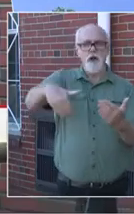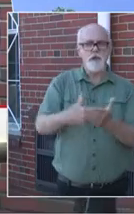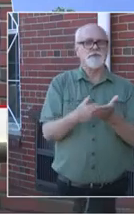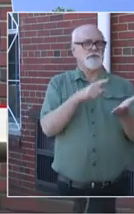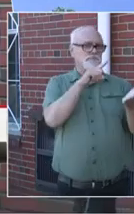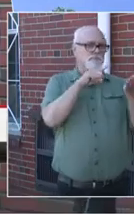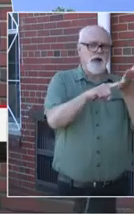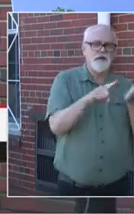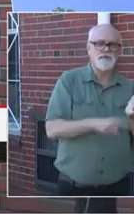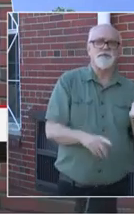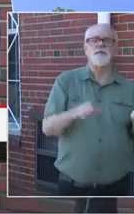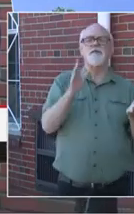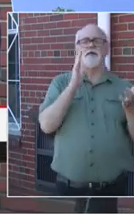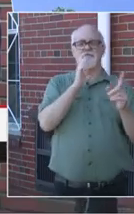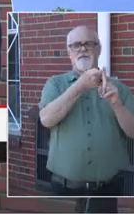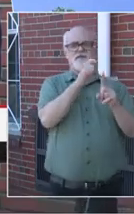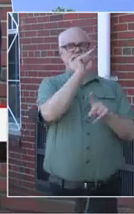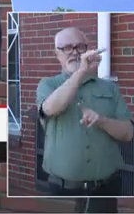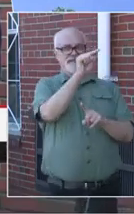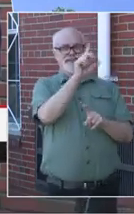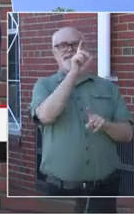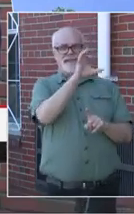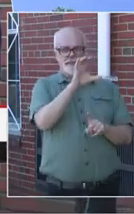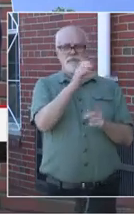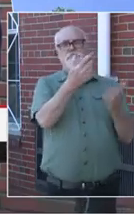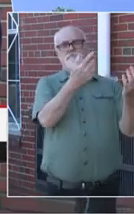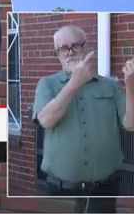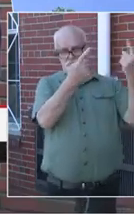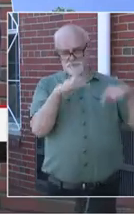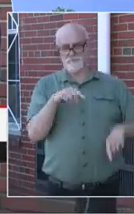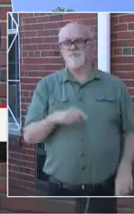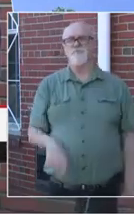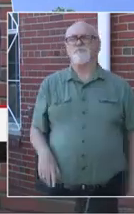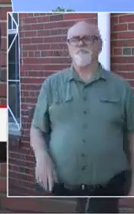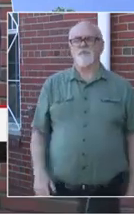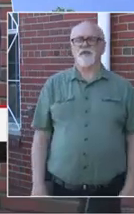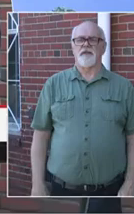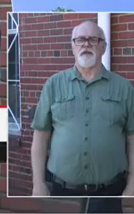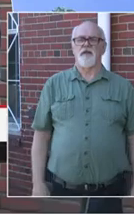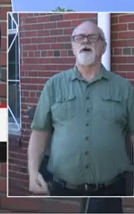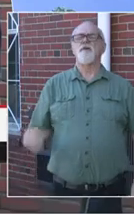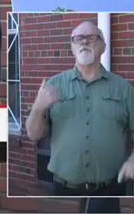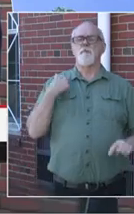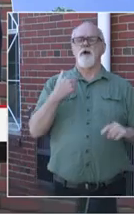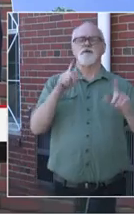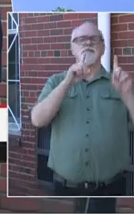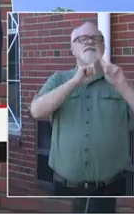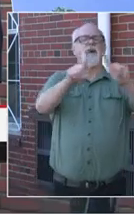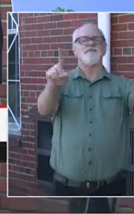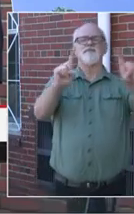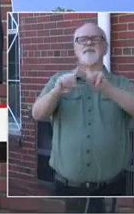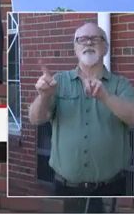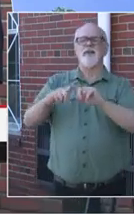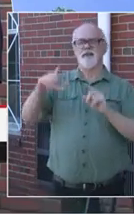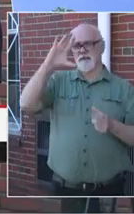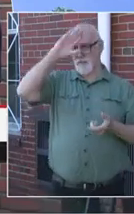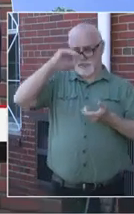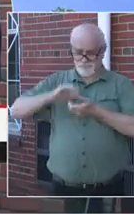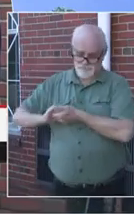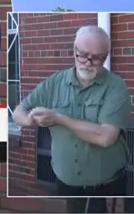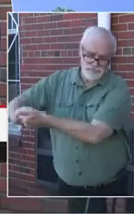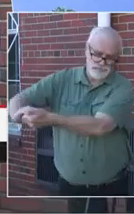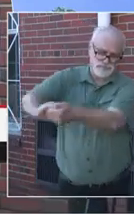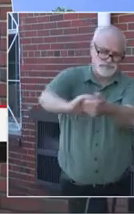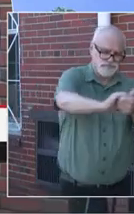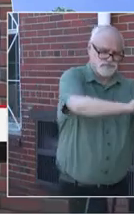project is a mentor-protege program between Gilbane and WKM Solutions. So again, we're really excited. Don't venture too far. We'll be